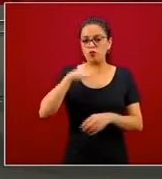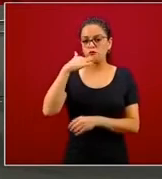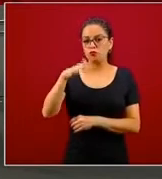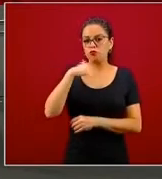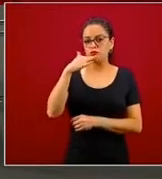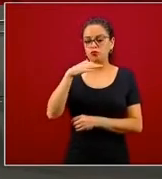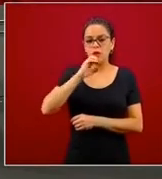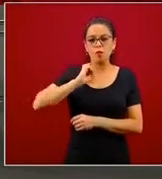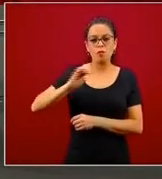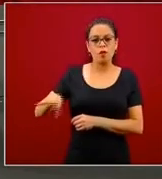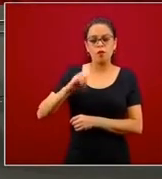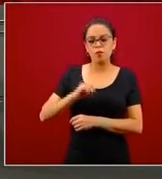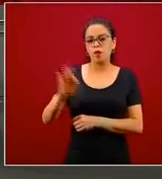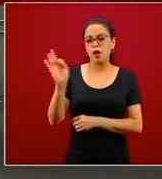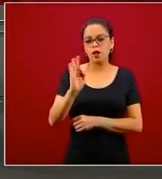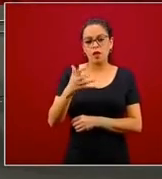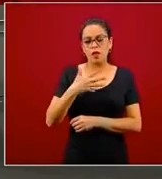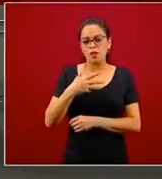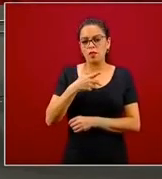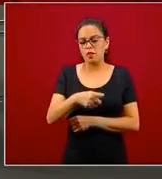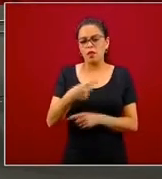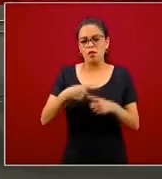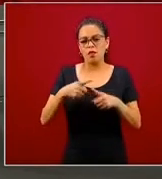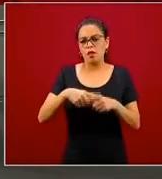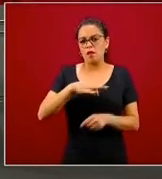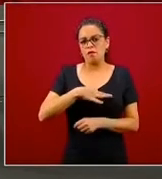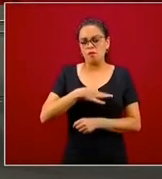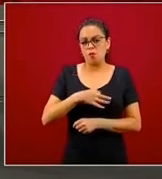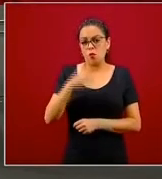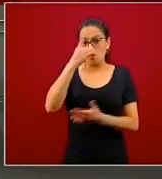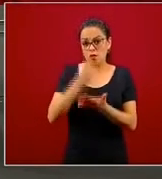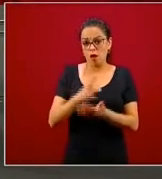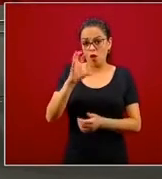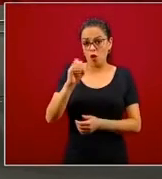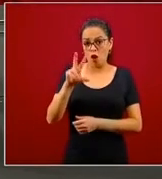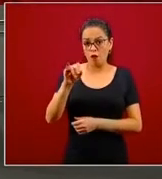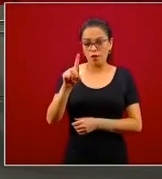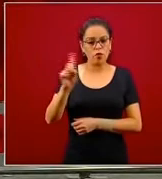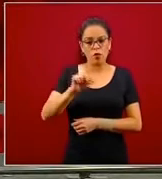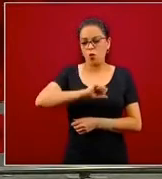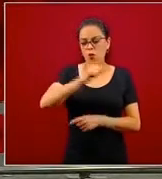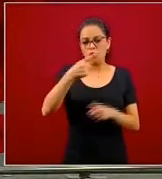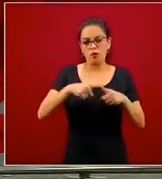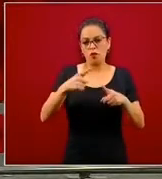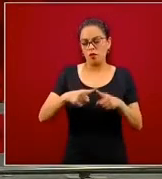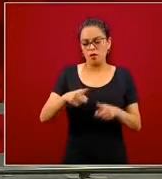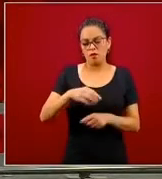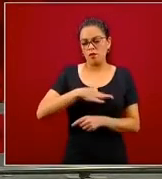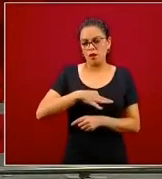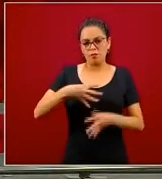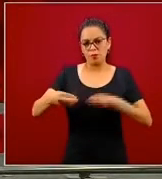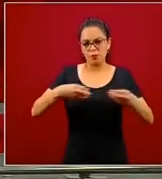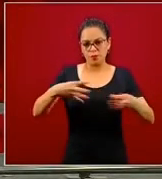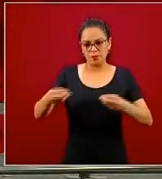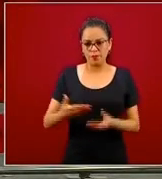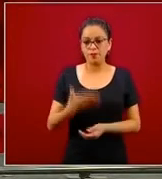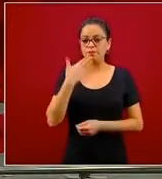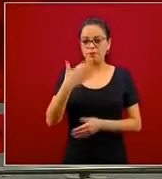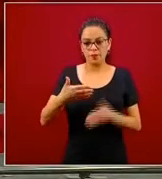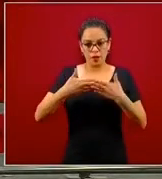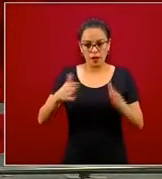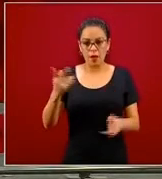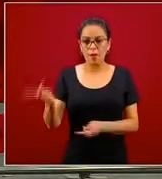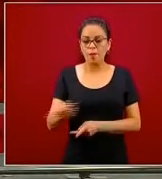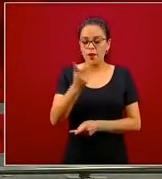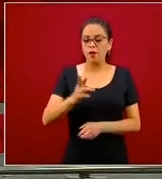avoid por cualquier agente infeccioso, contaminating no solo COVID, sino anyone, cualquier agente infeccioso. and not just Muy bien, not pues vamos anyone, but aquí any a preguntas y infectious disease